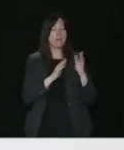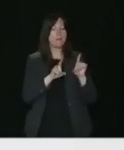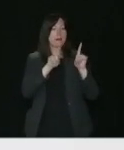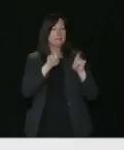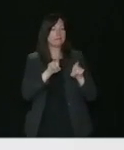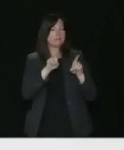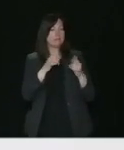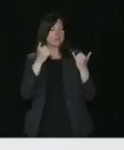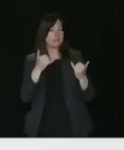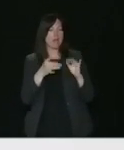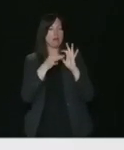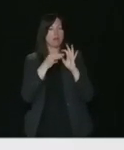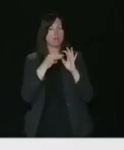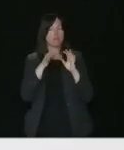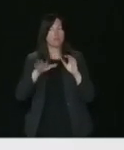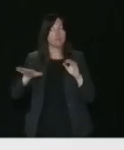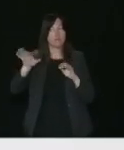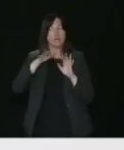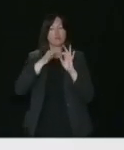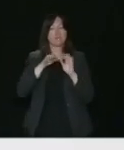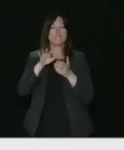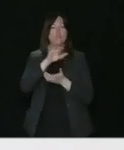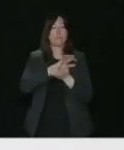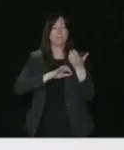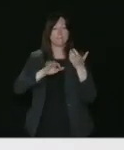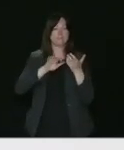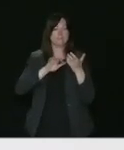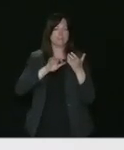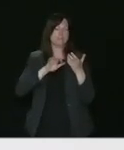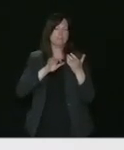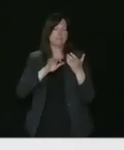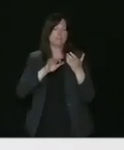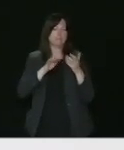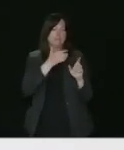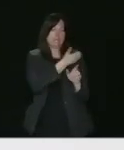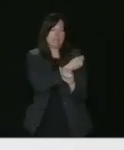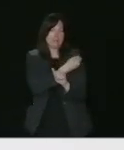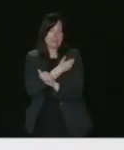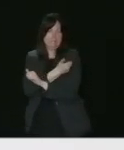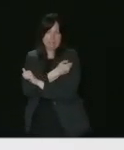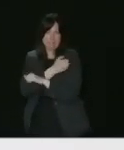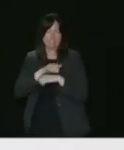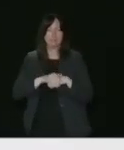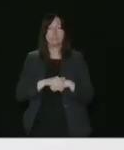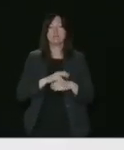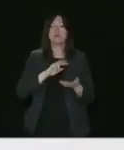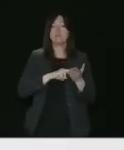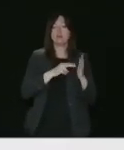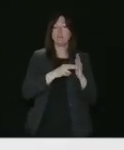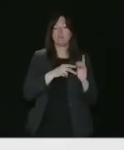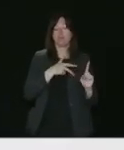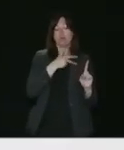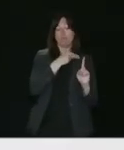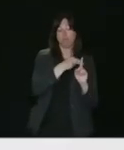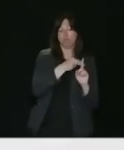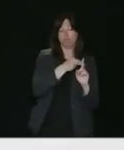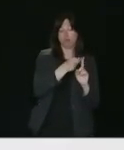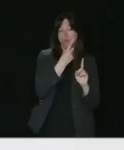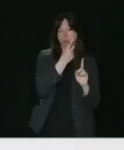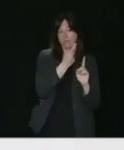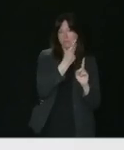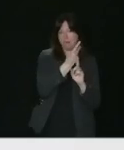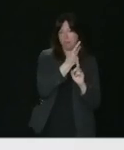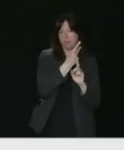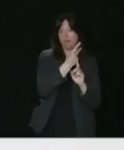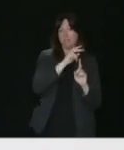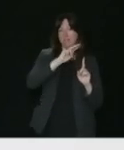trials going on around the world in terms of a mixed schedule, where someone might be receiving a first dose of a certain type of